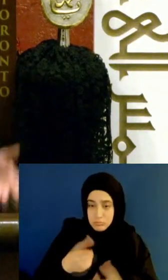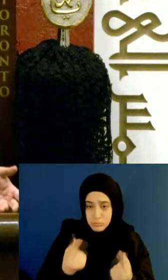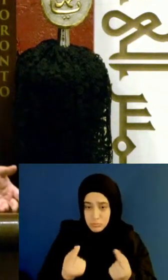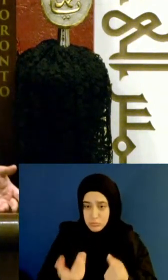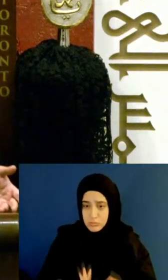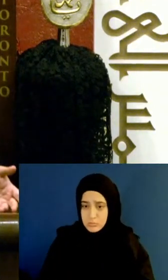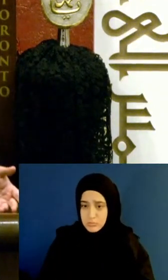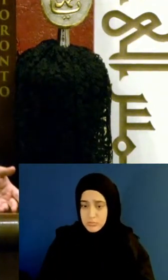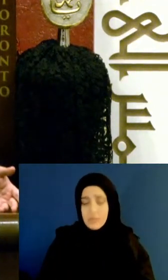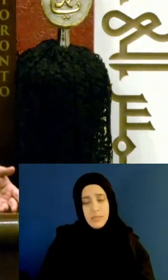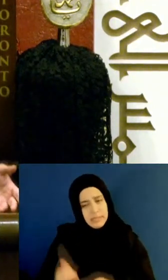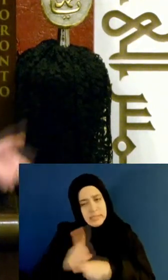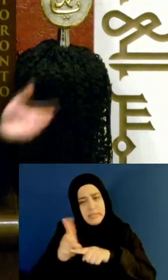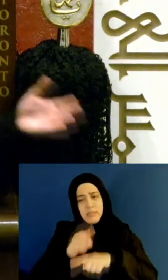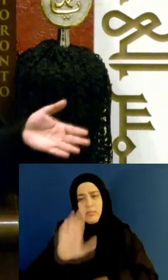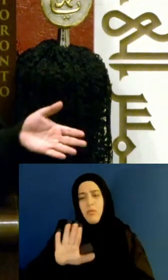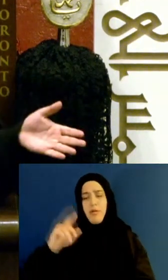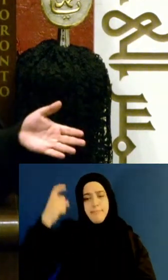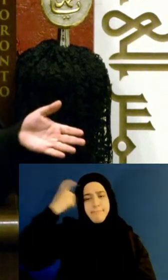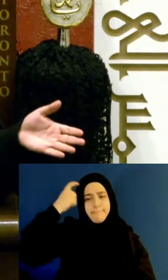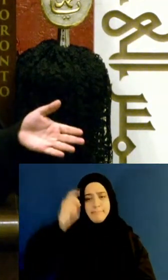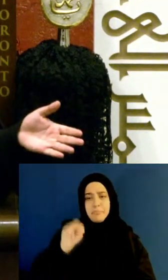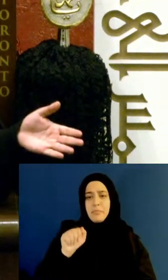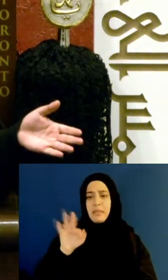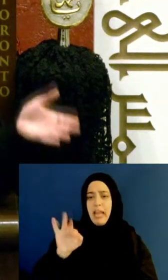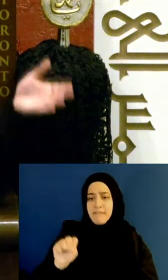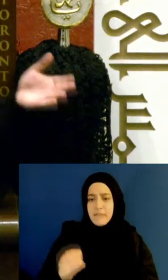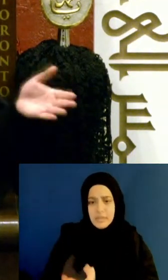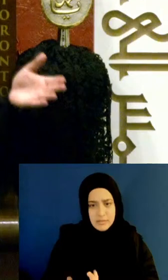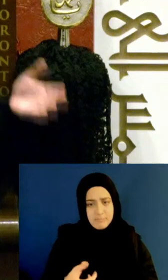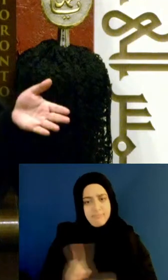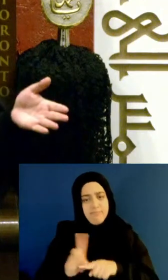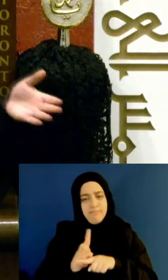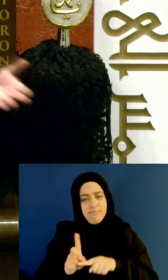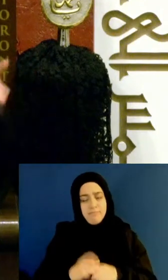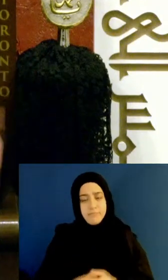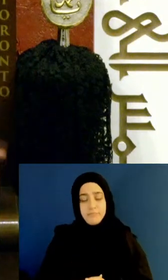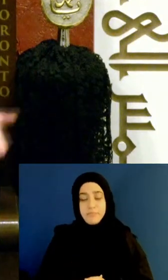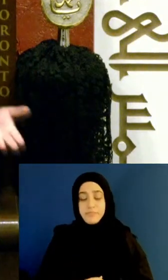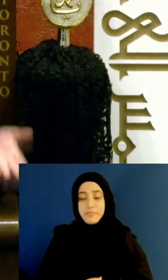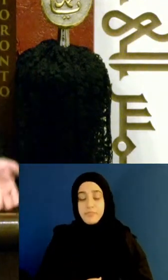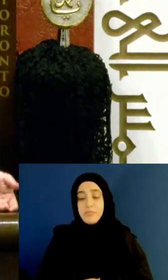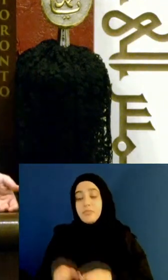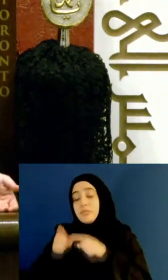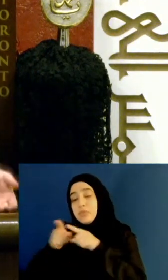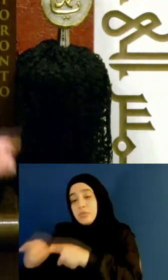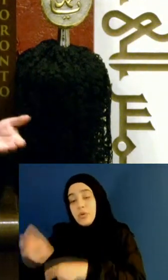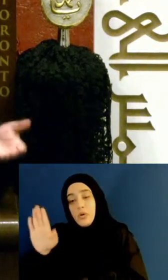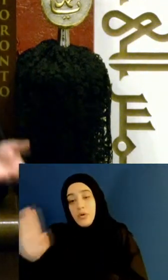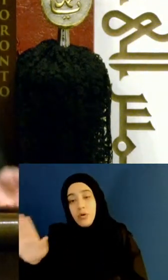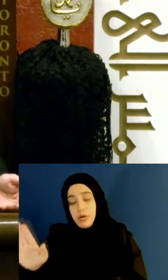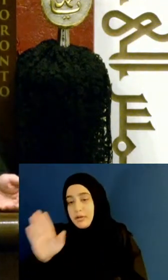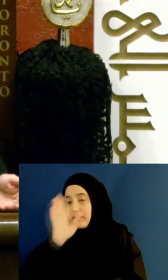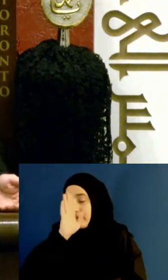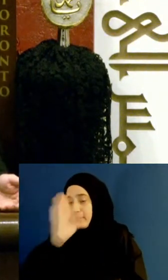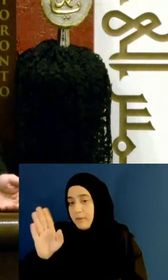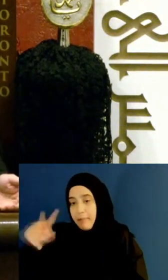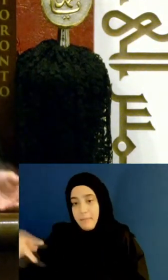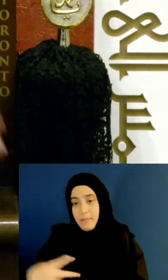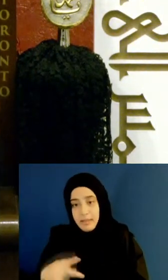time of Amirul Mu'mineen, Zubair was one of the people who was in the house with Amirul Mu'mineen after